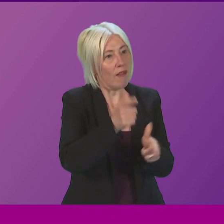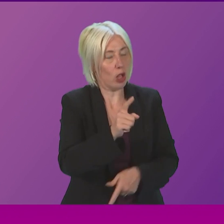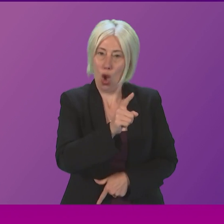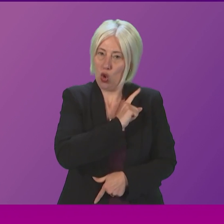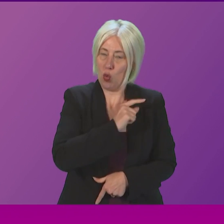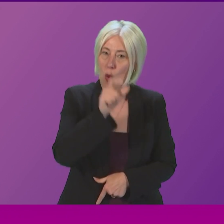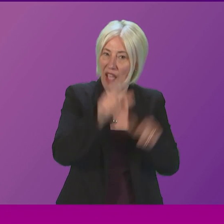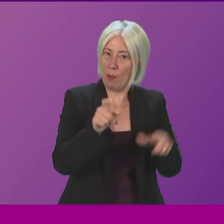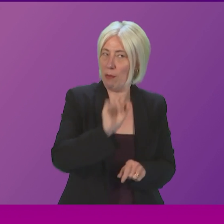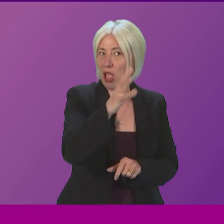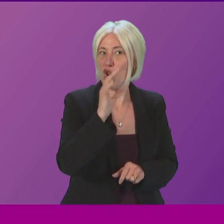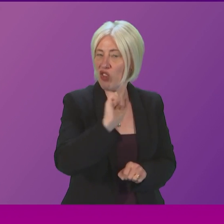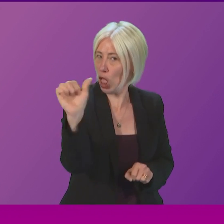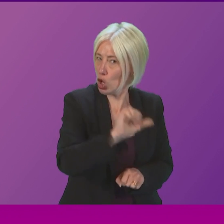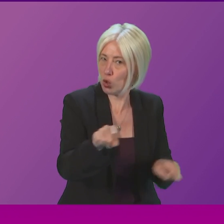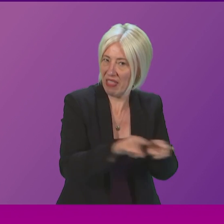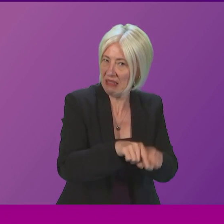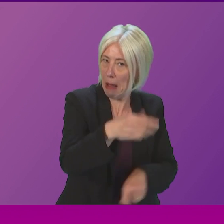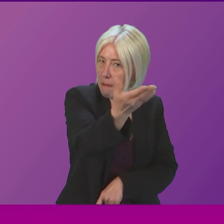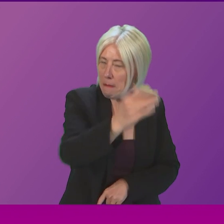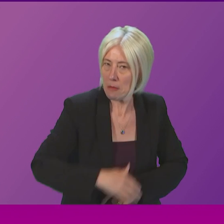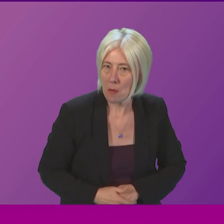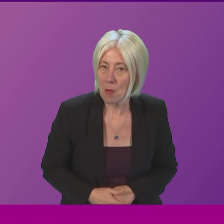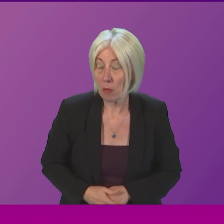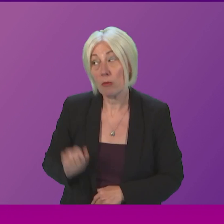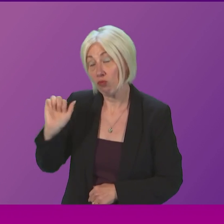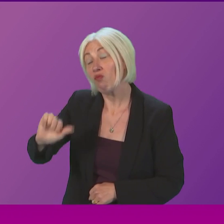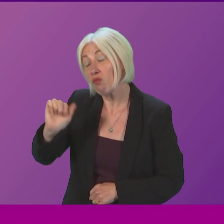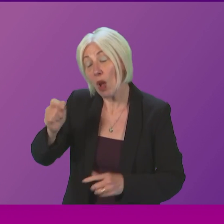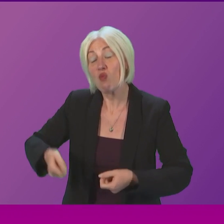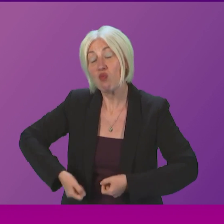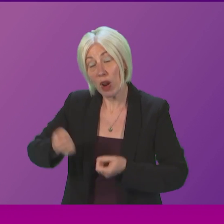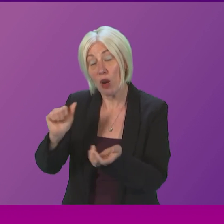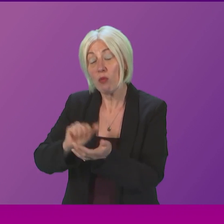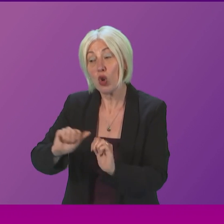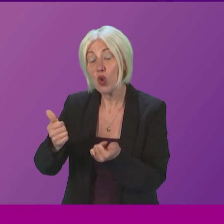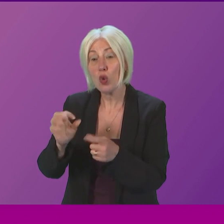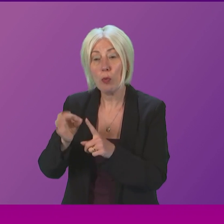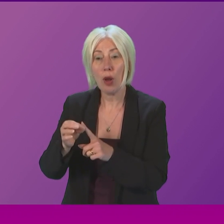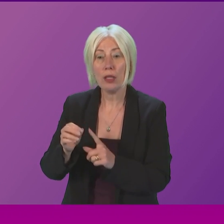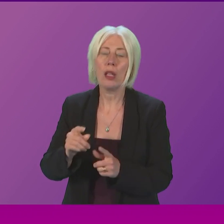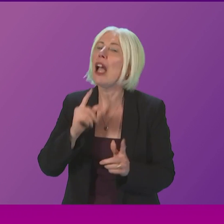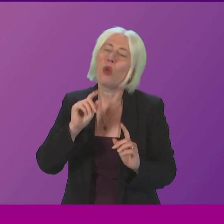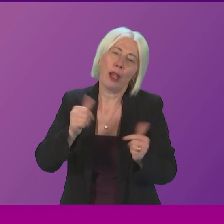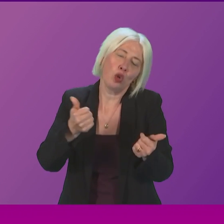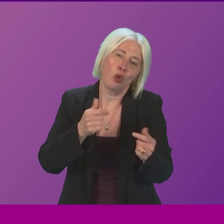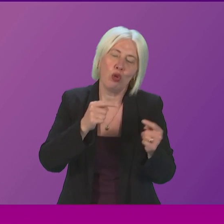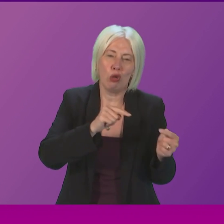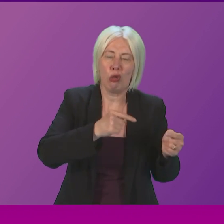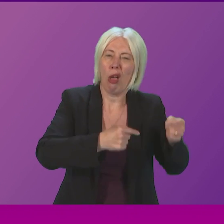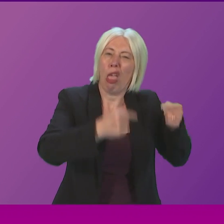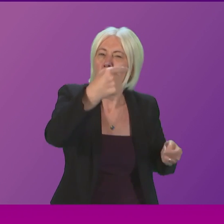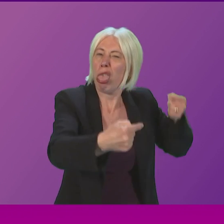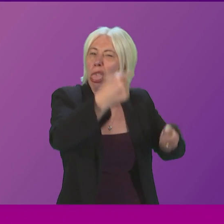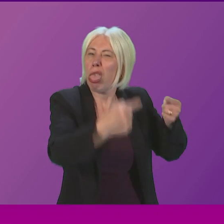Minister. Look, Beatrice Wishart does raise very important points. Indeed, I don't think it's helpful to kind of pit one part of the country against